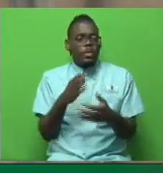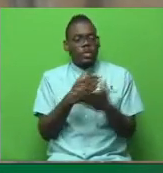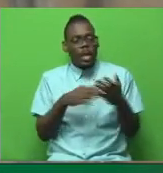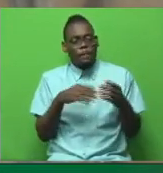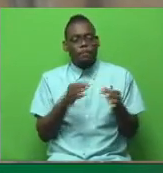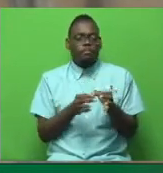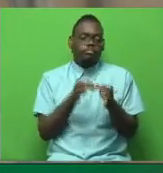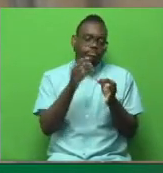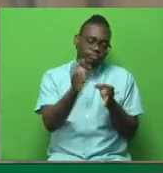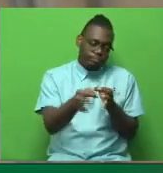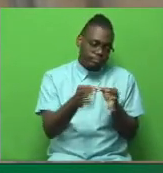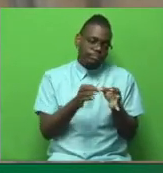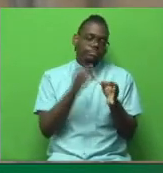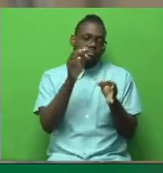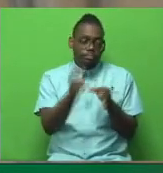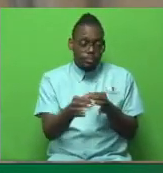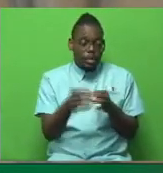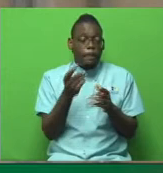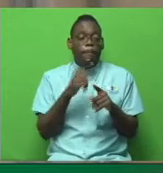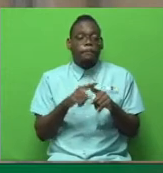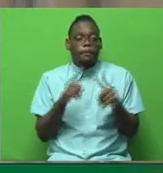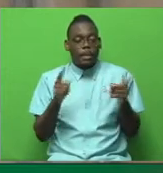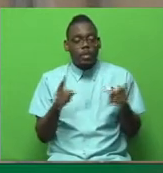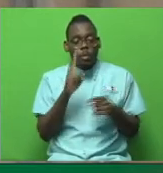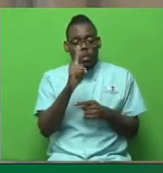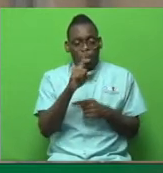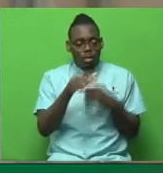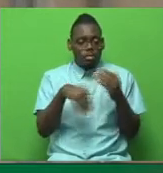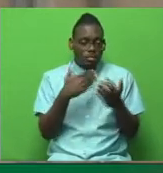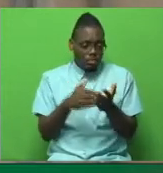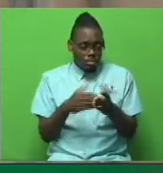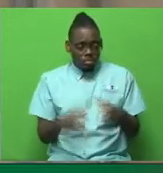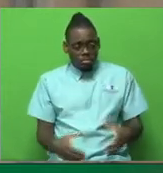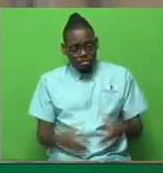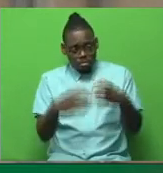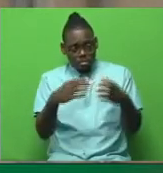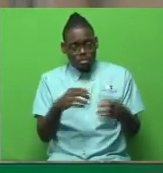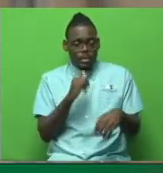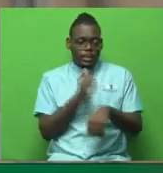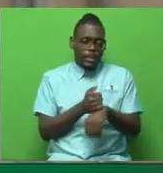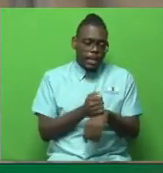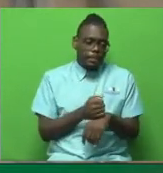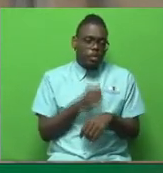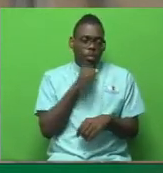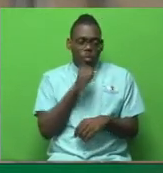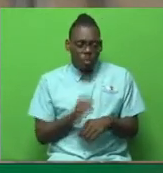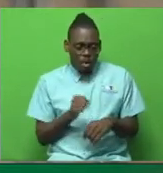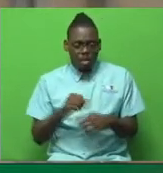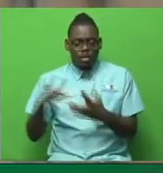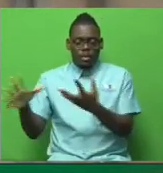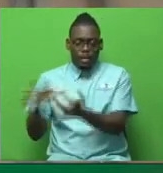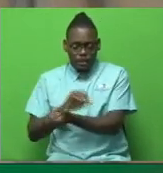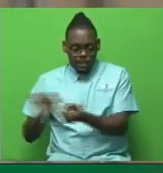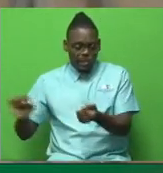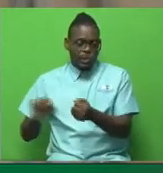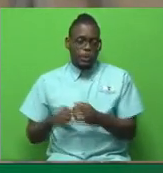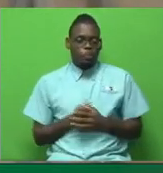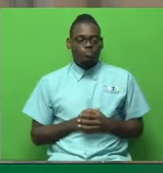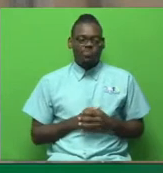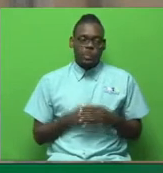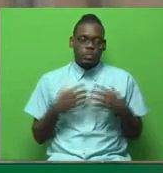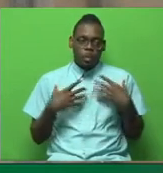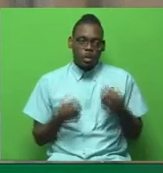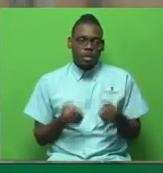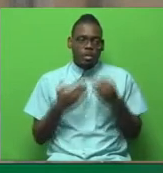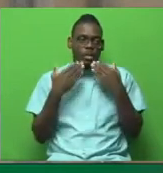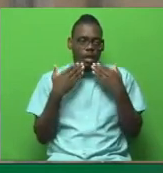but as one Central block goes up we have started to demolish the other and I want to thank staff and patients at